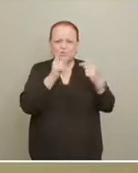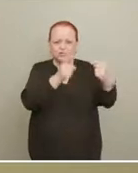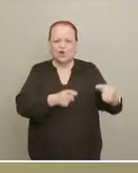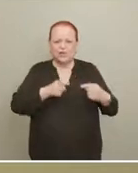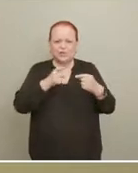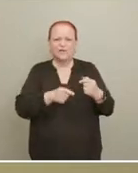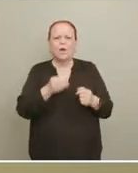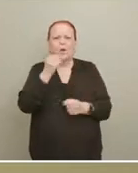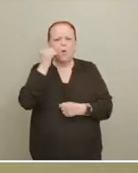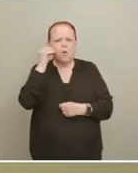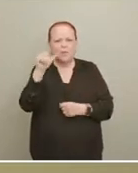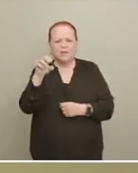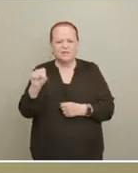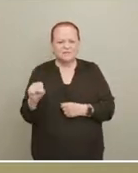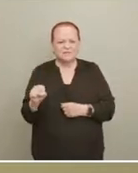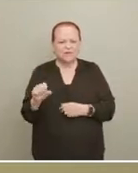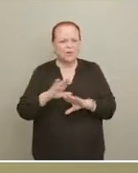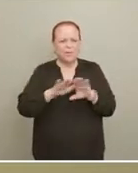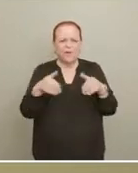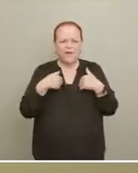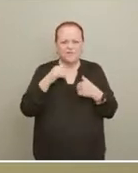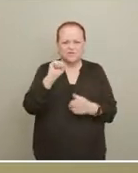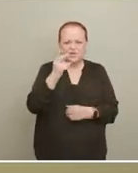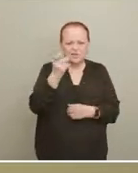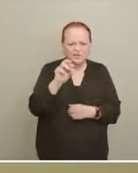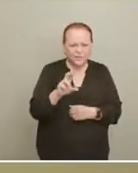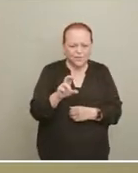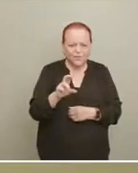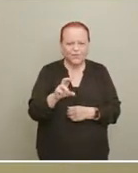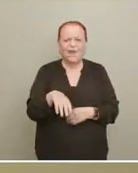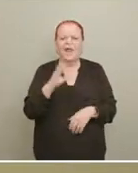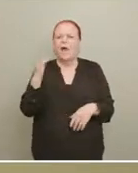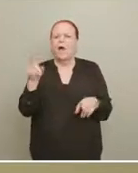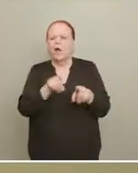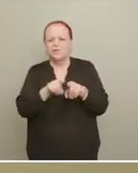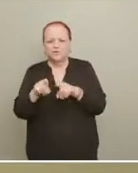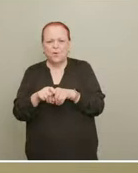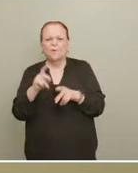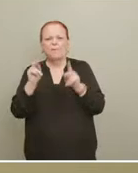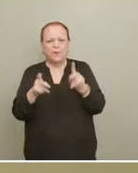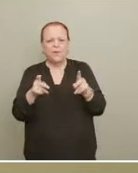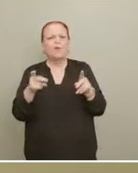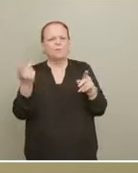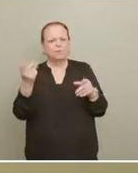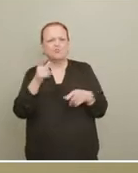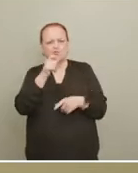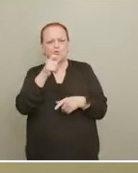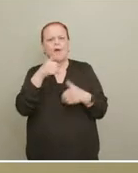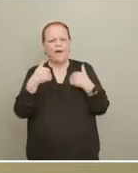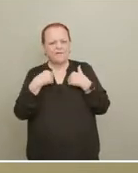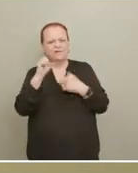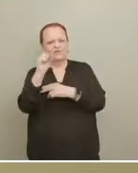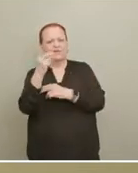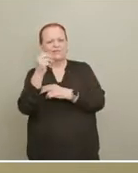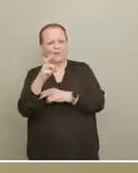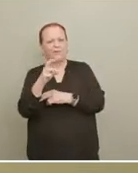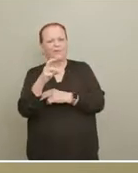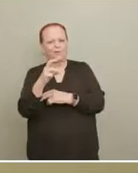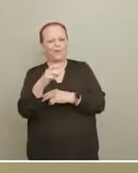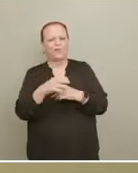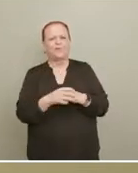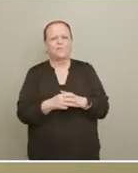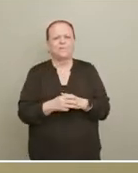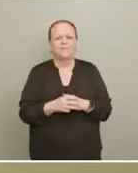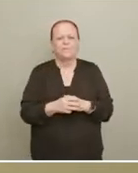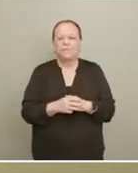with homelessness and may be unsheltered. It also includes people who are sheltered, actively working in their community, and across